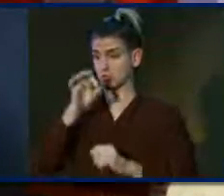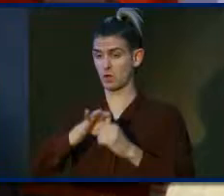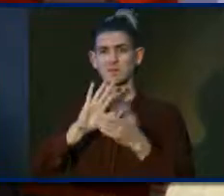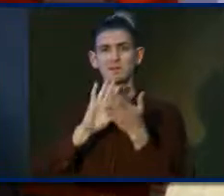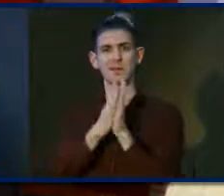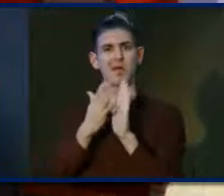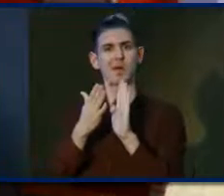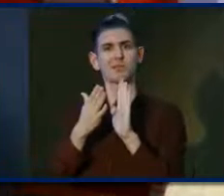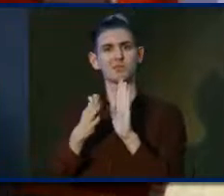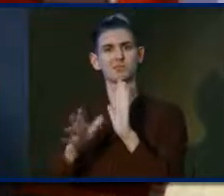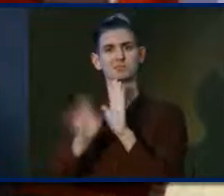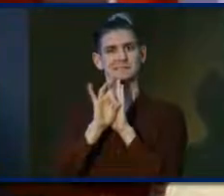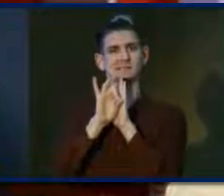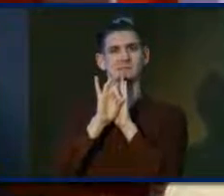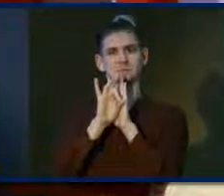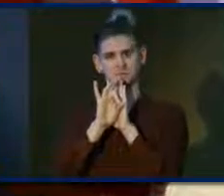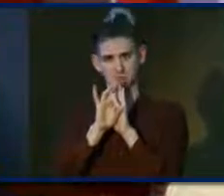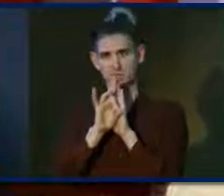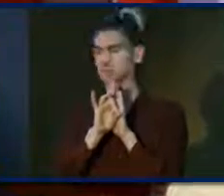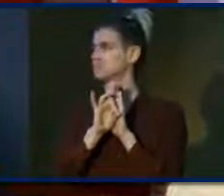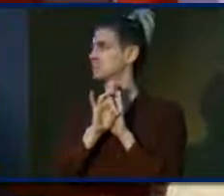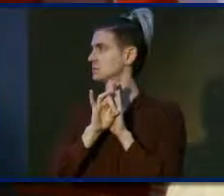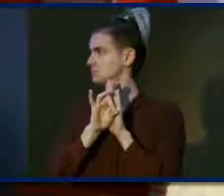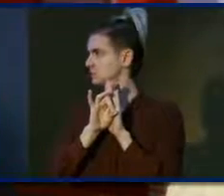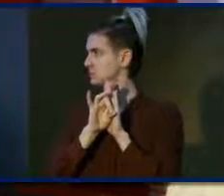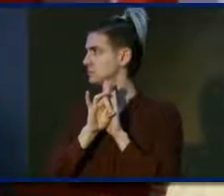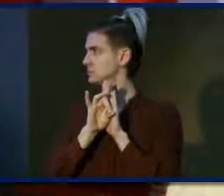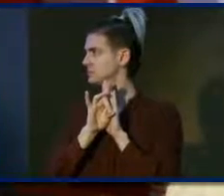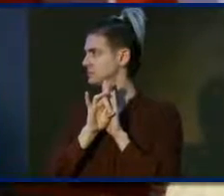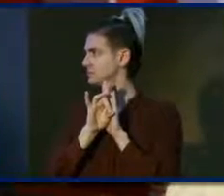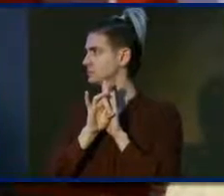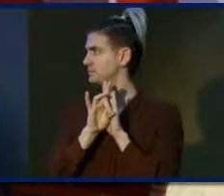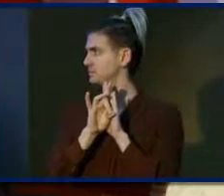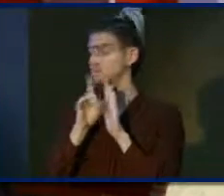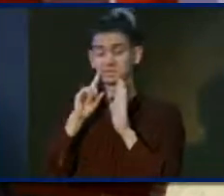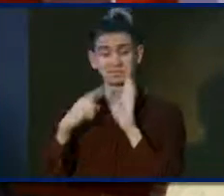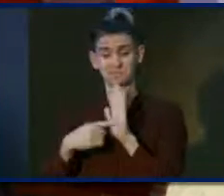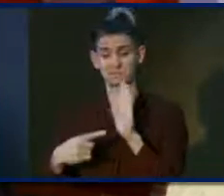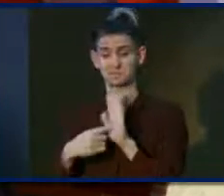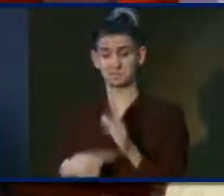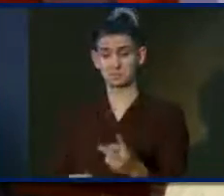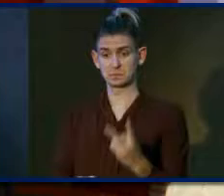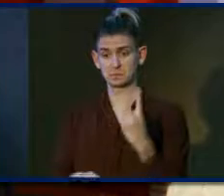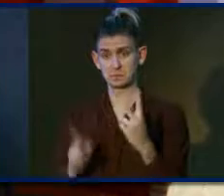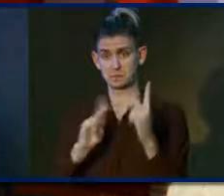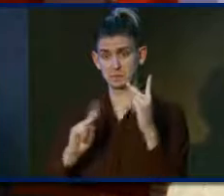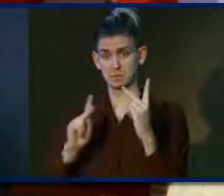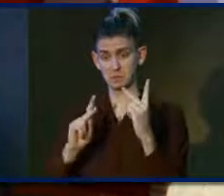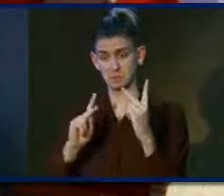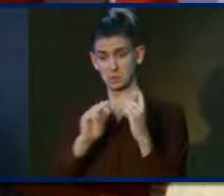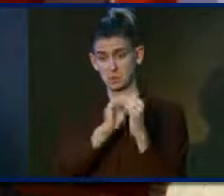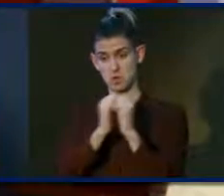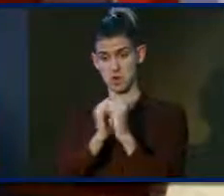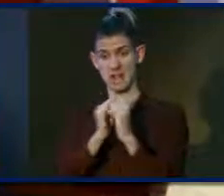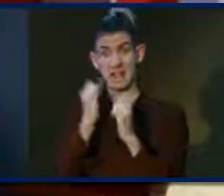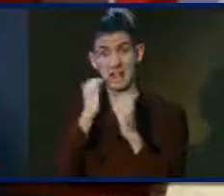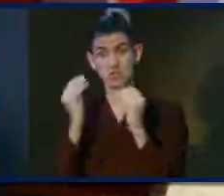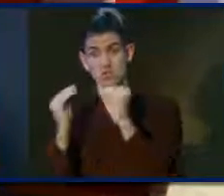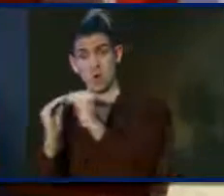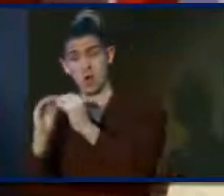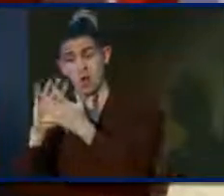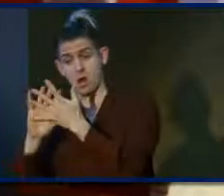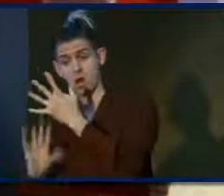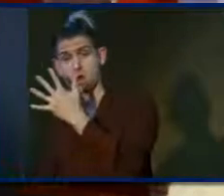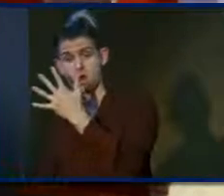one other sort of example is when we have crowded fields, when we have more than 2 people run, if you only get to vote for one, you're sort of